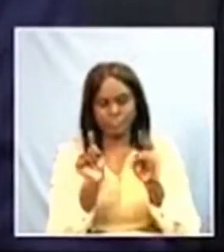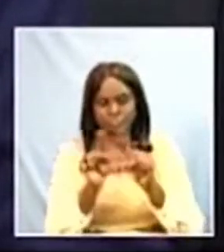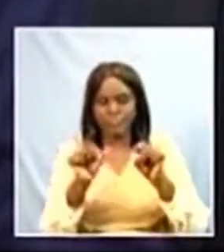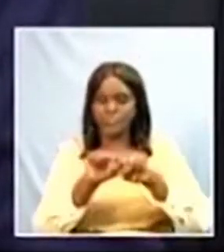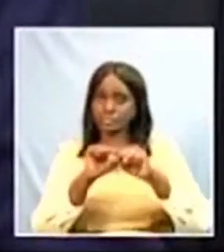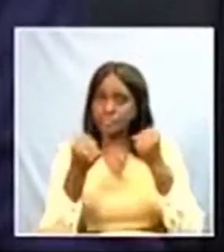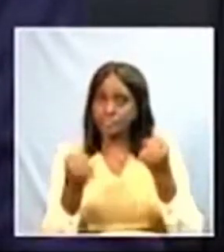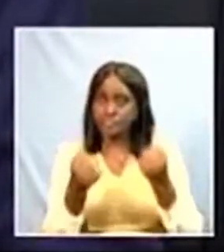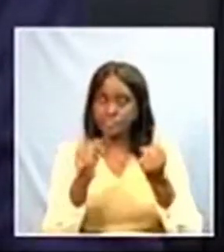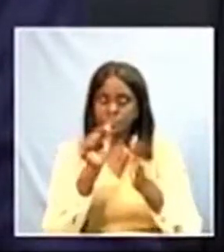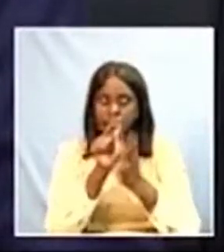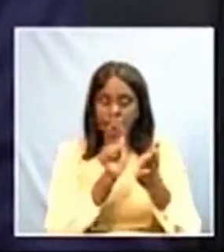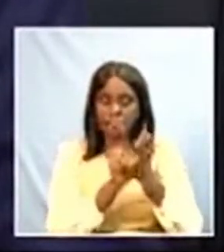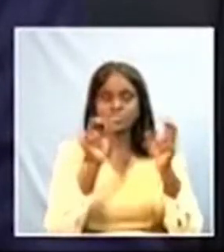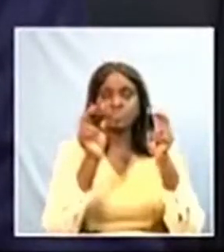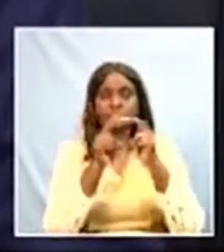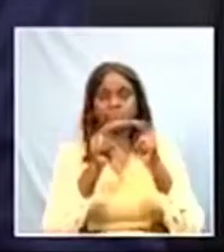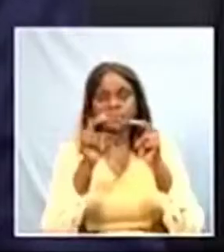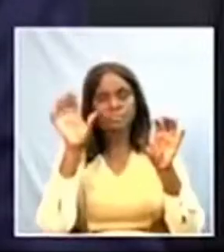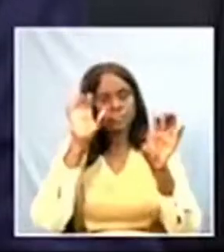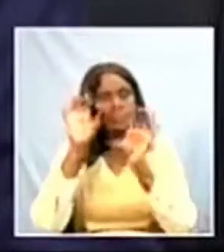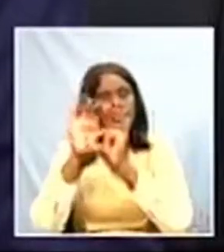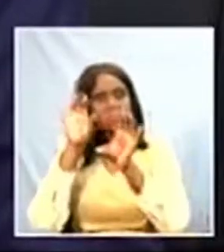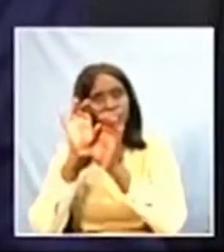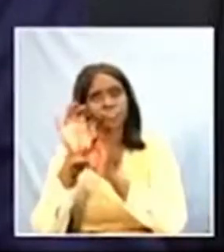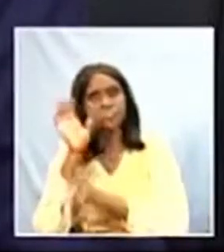breach of contract conditions,